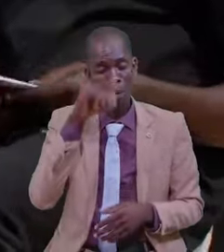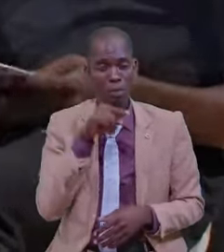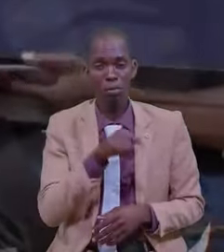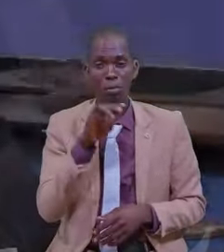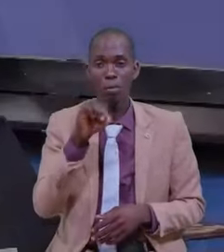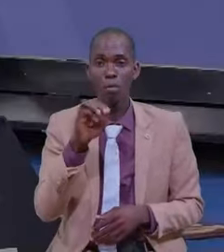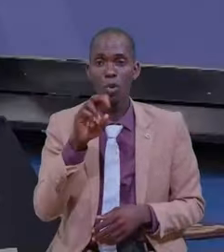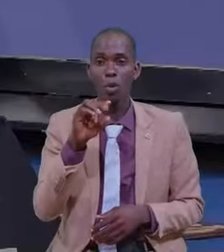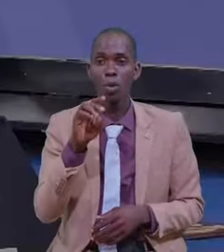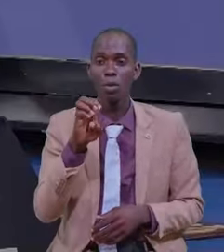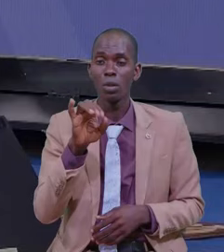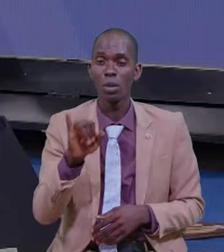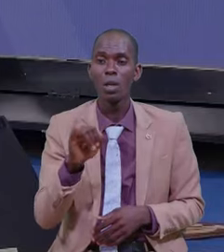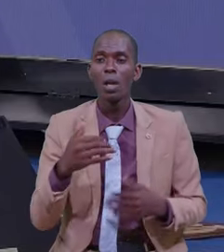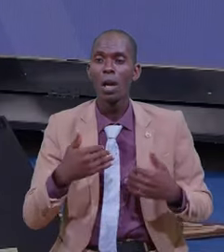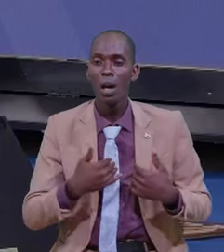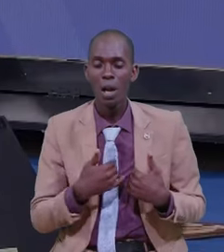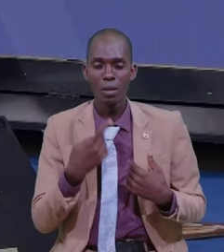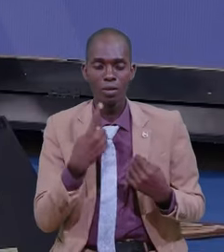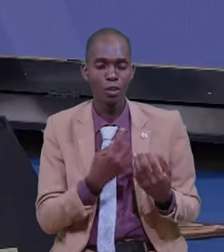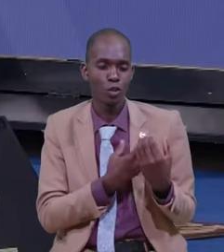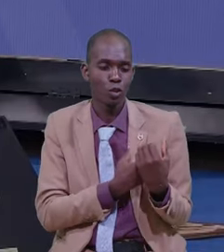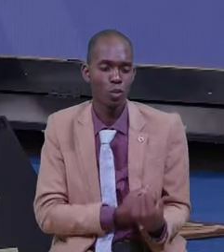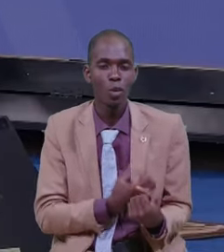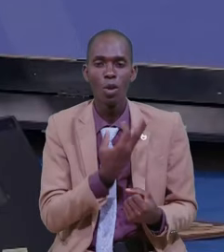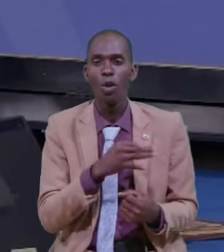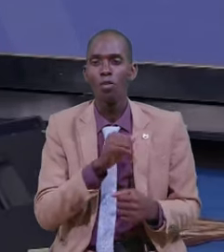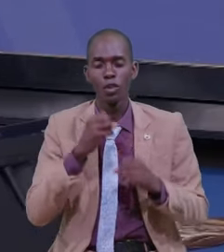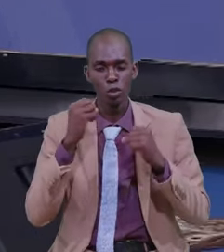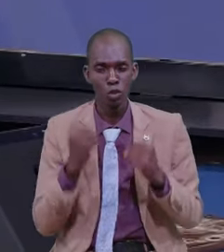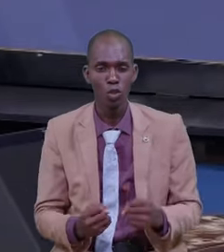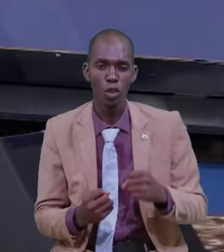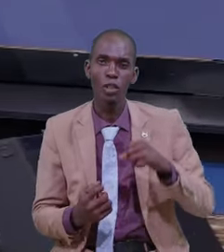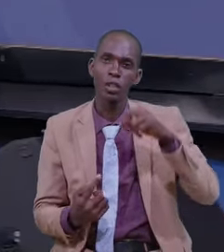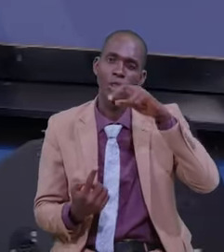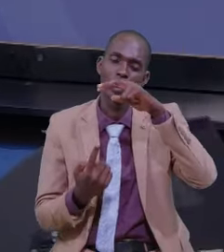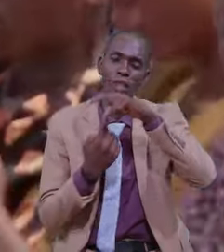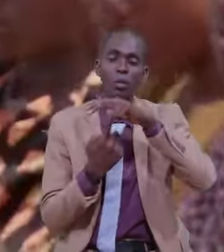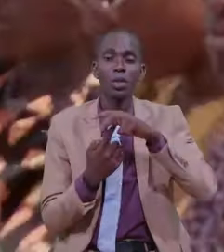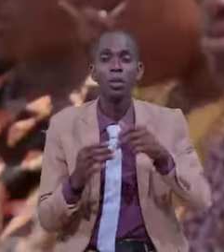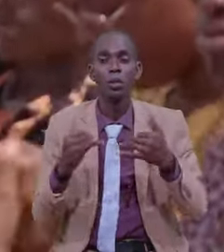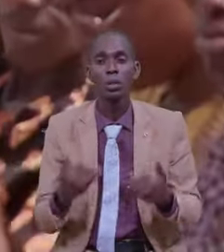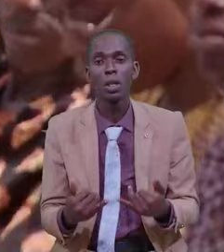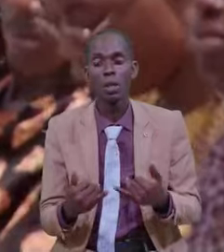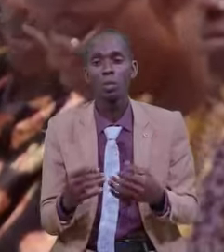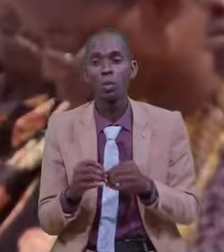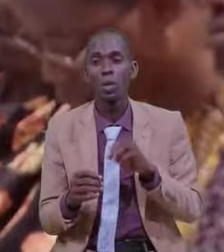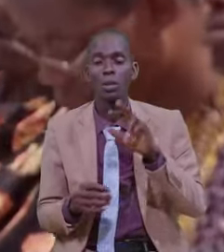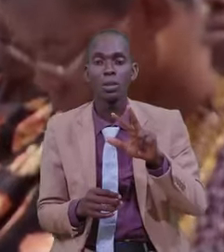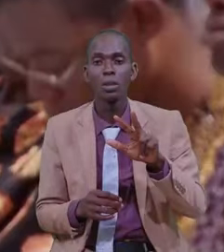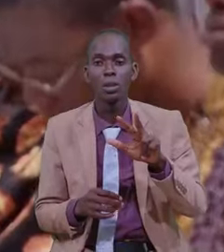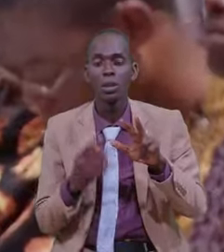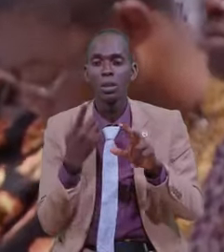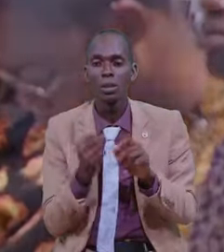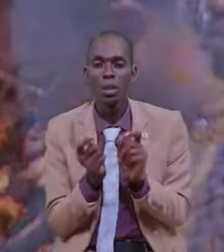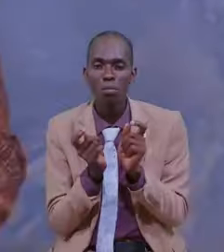the confidence of a firm champion. We're looking at number three. Number three is the conspiracy